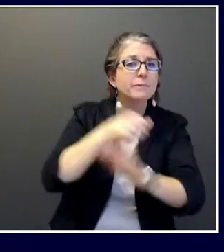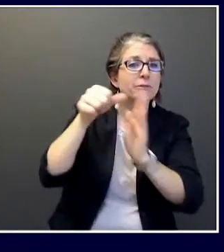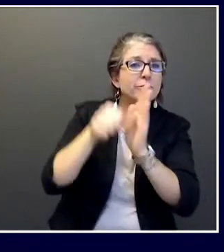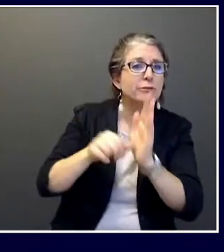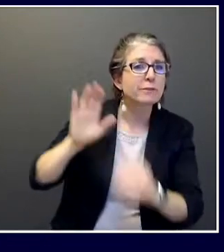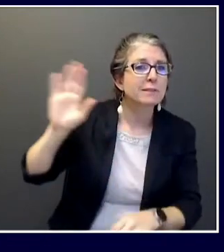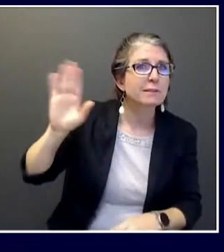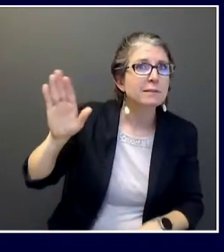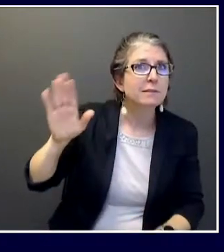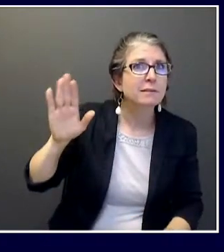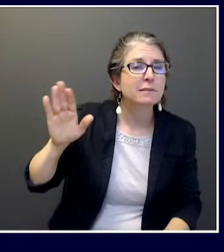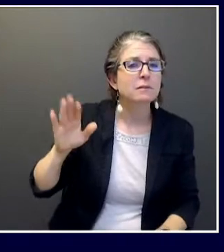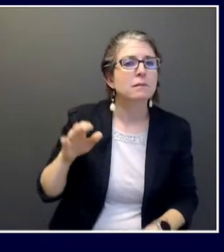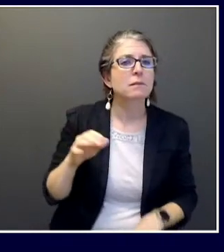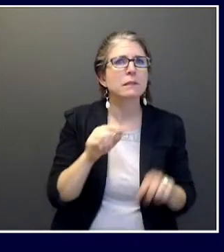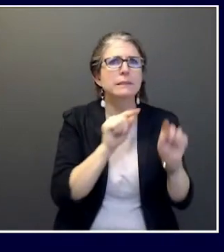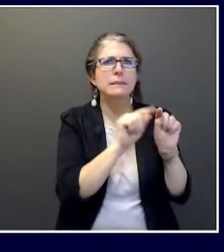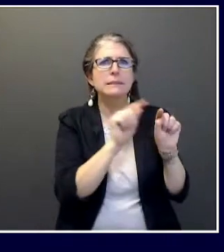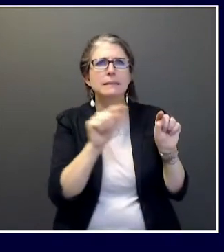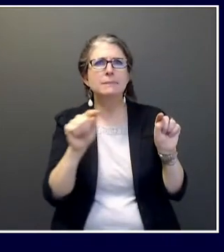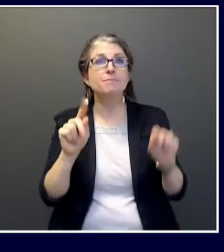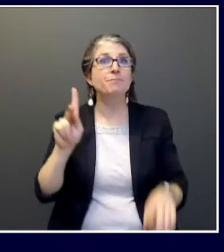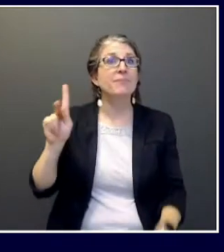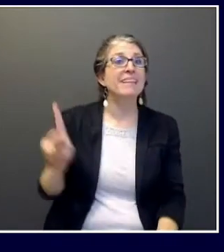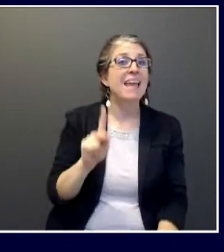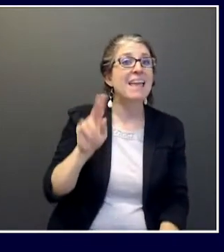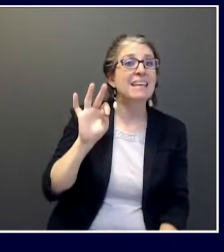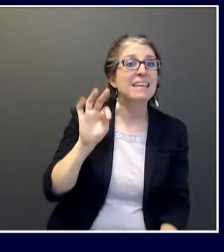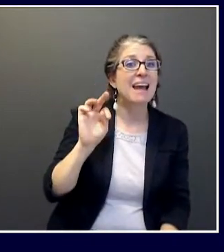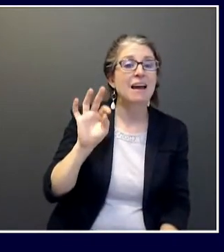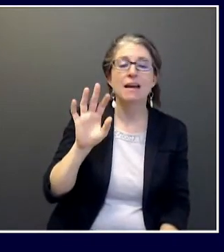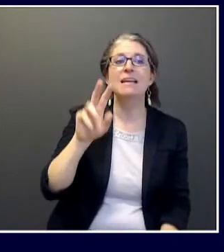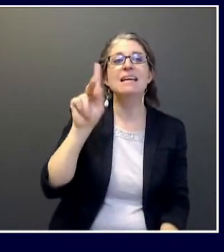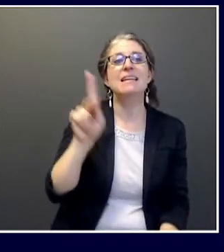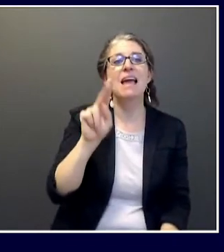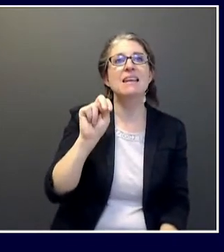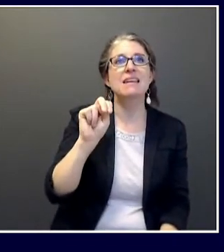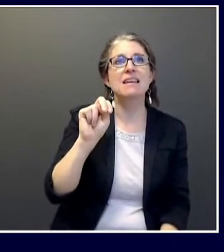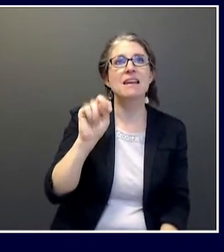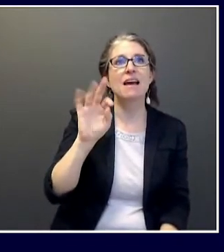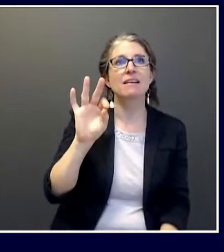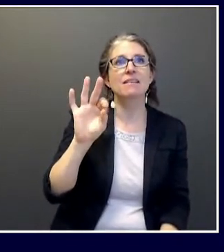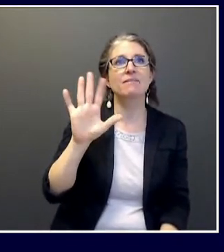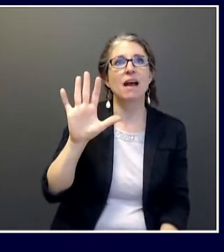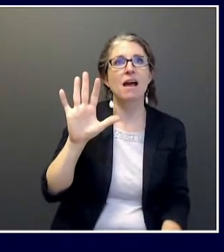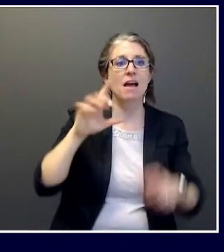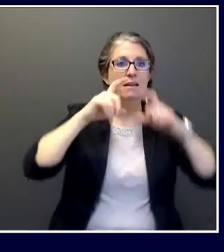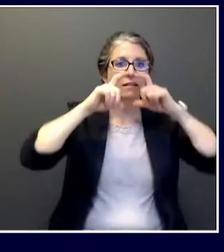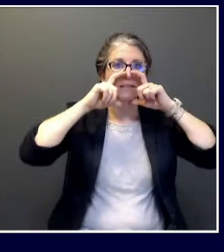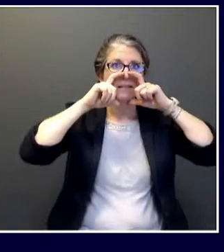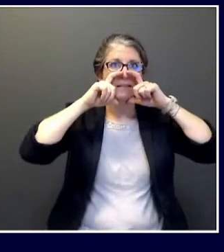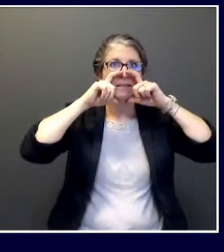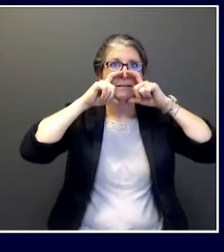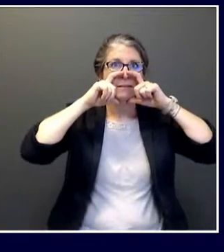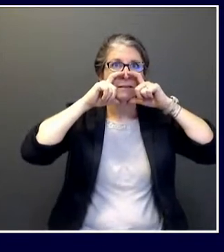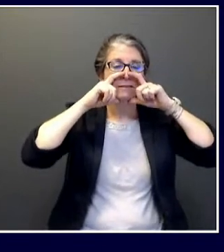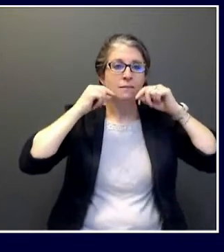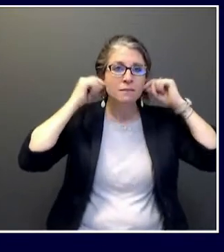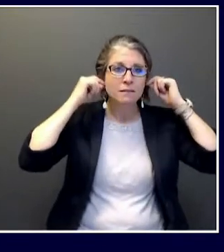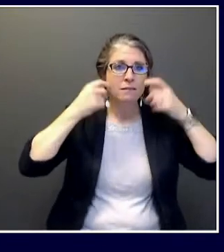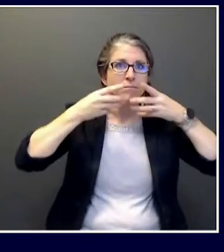know, specifically with the Delta virus still pretty prevalent in Maine and people starting to move back